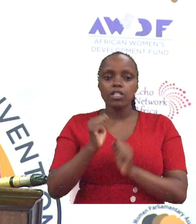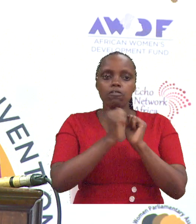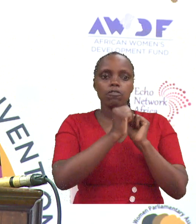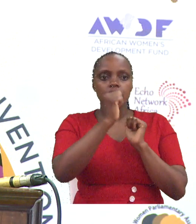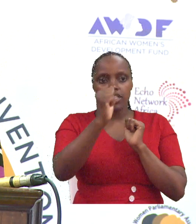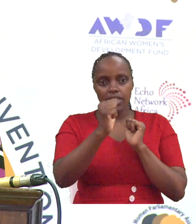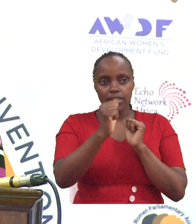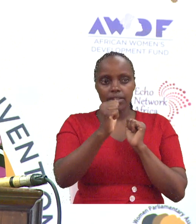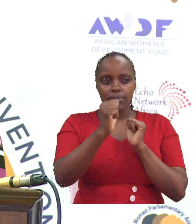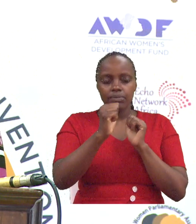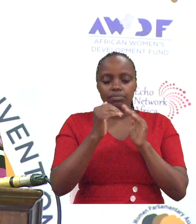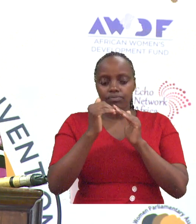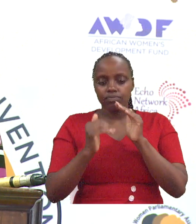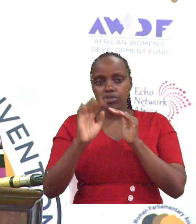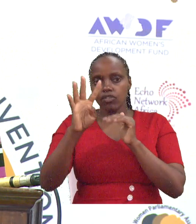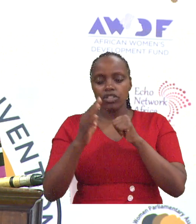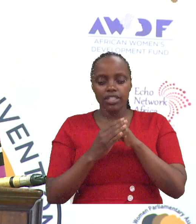15 to